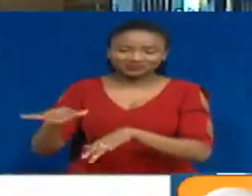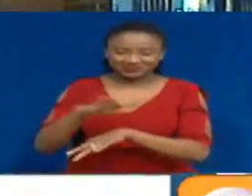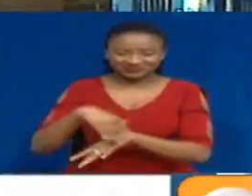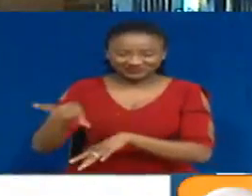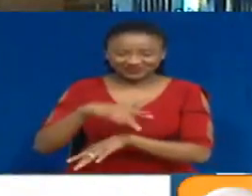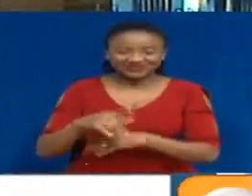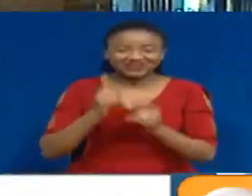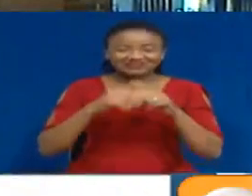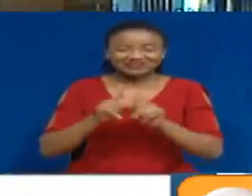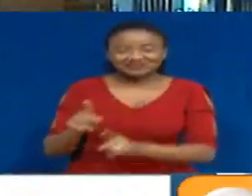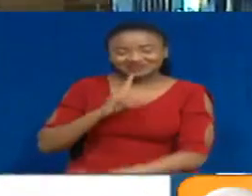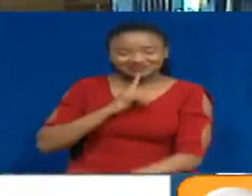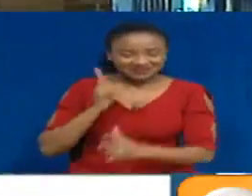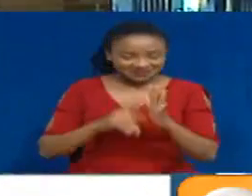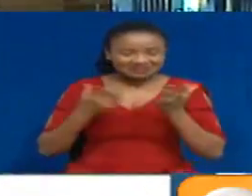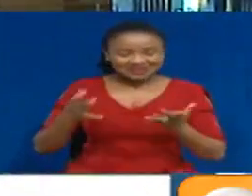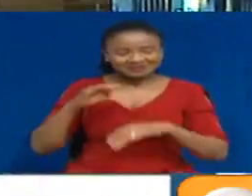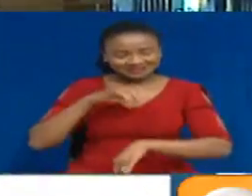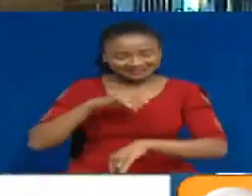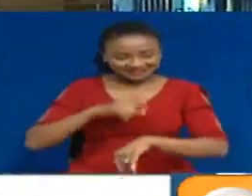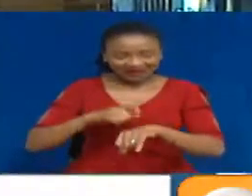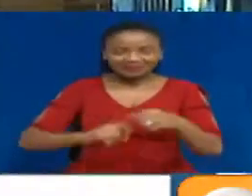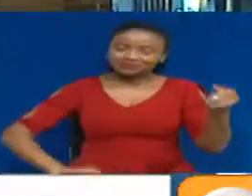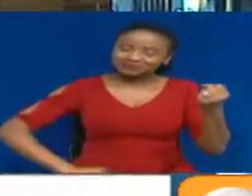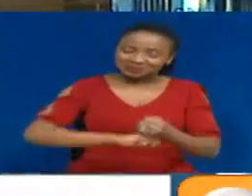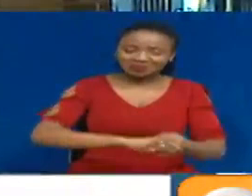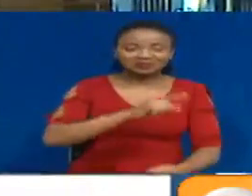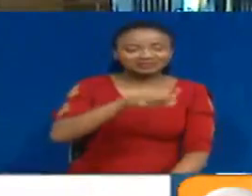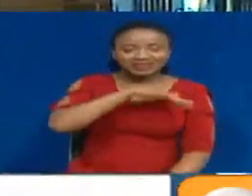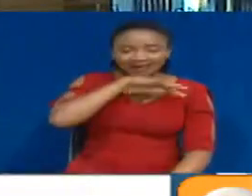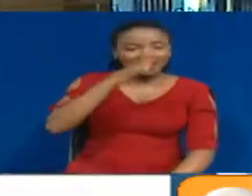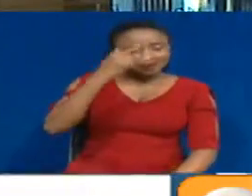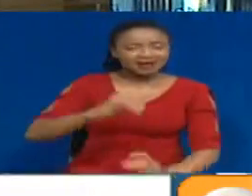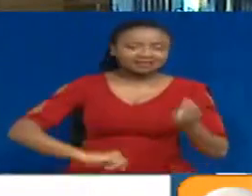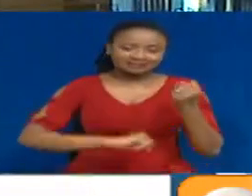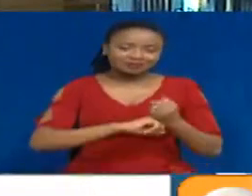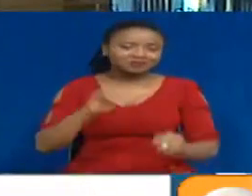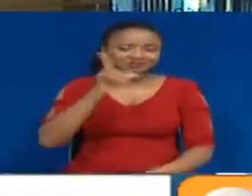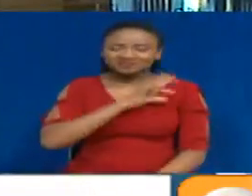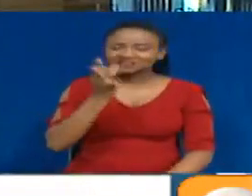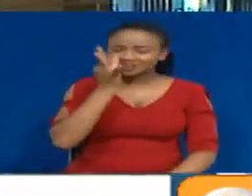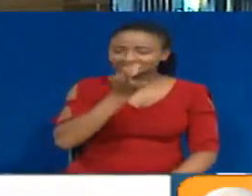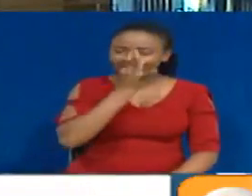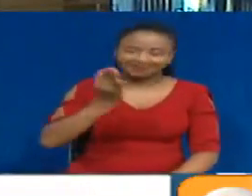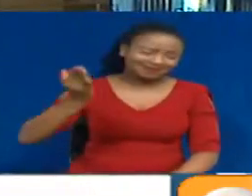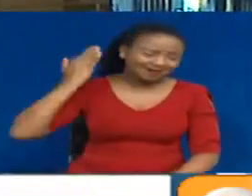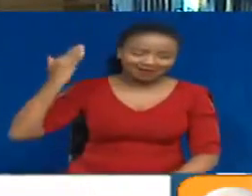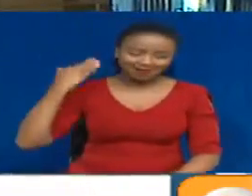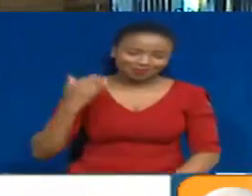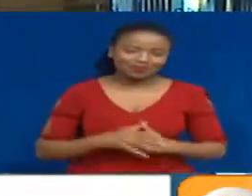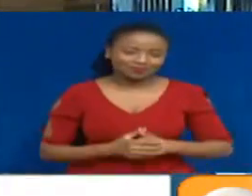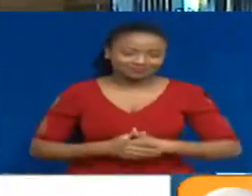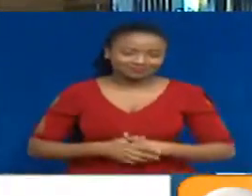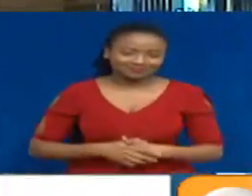for the region to reward the ODM leader for the support that he had accorded to the now retired President Mwai Kibaki